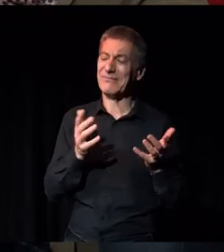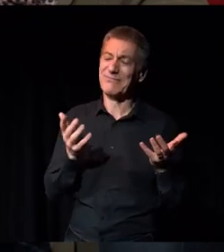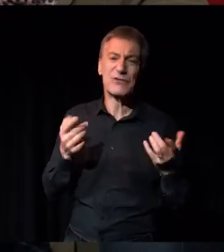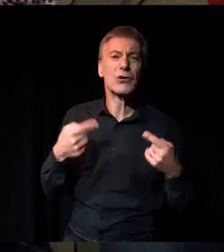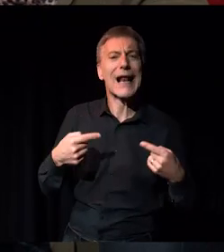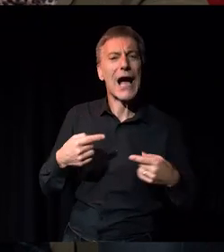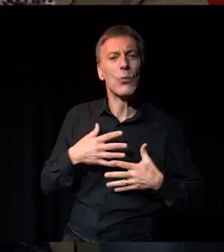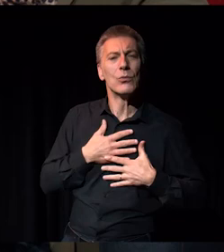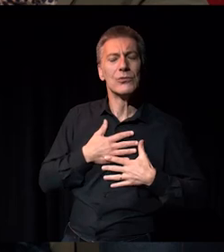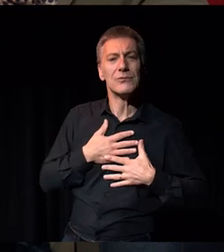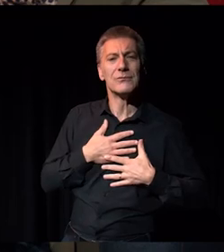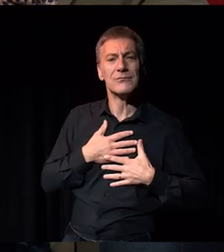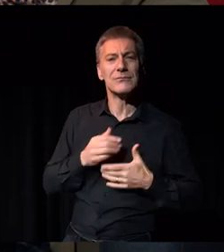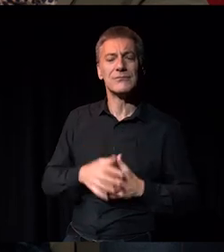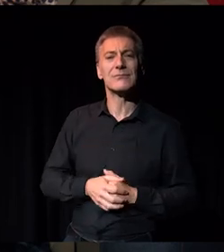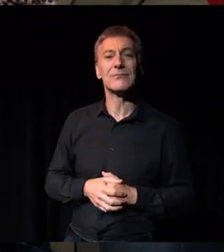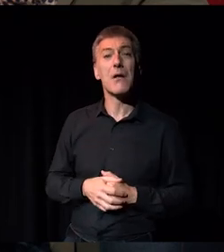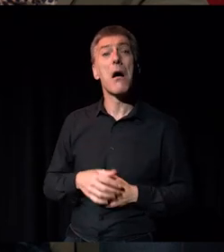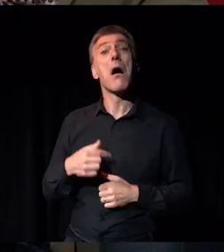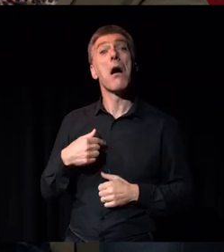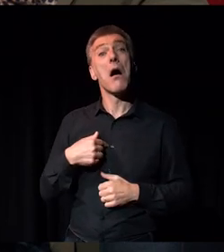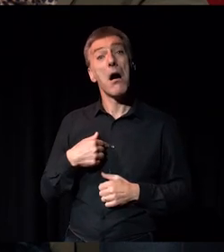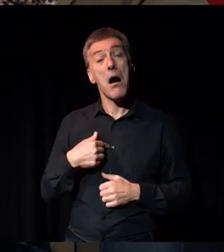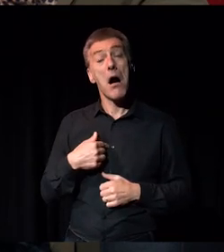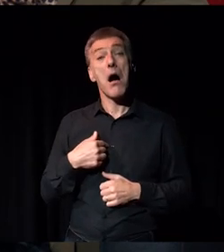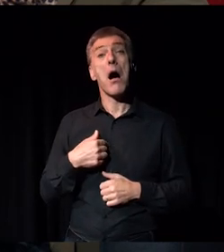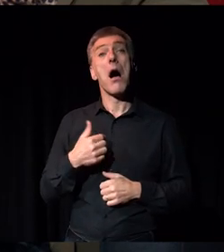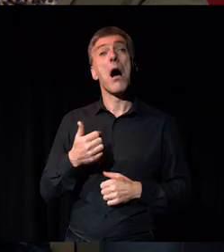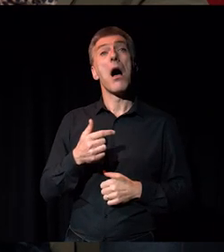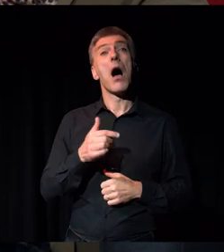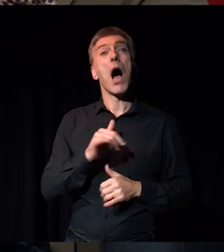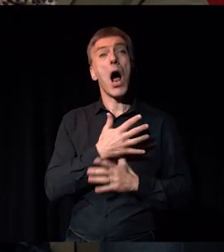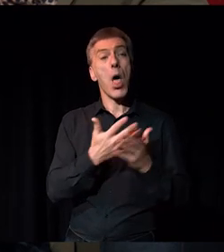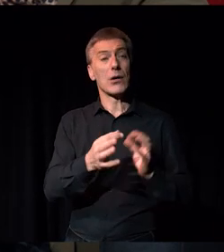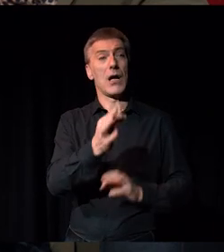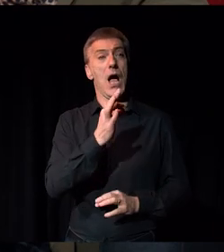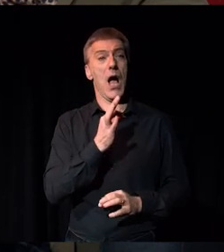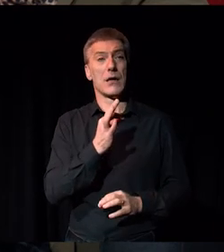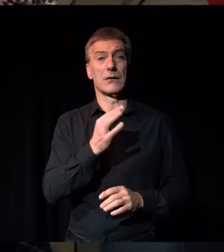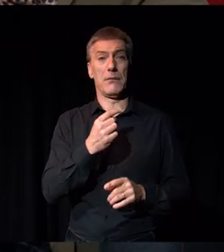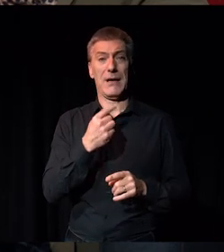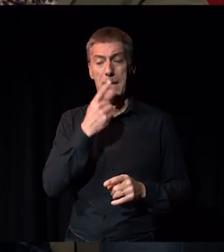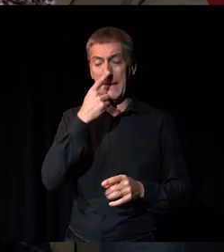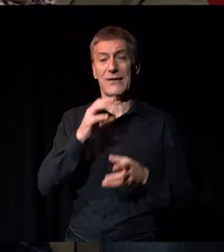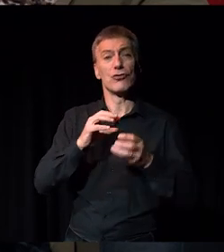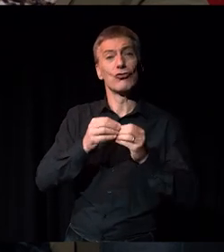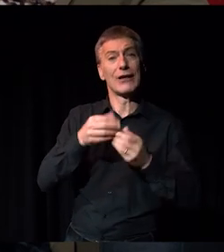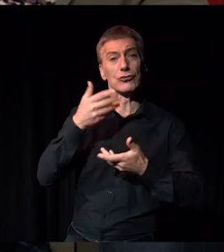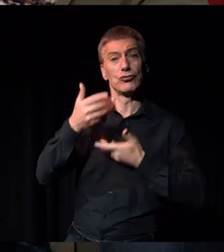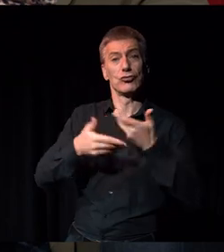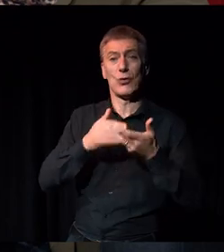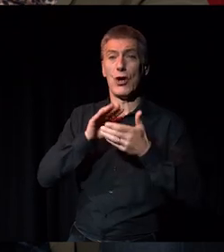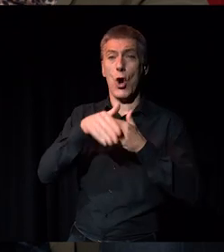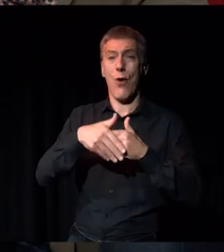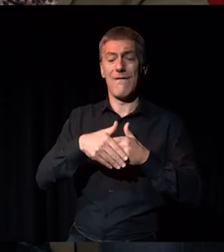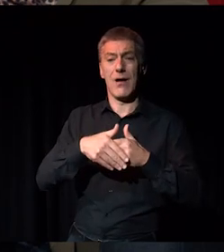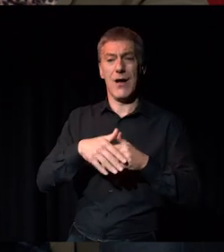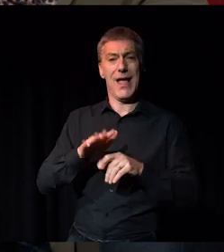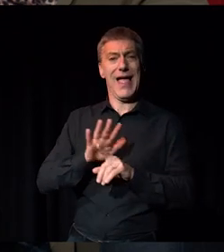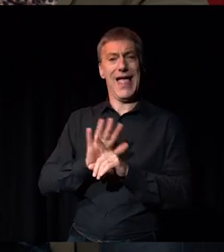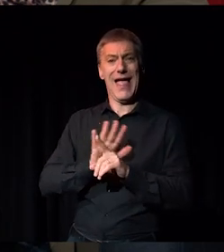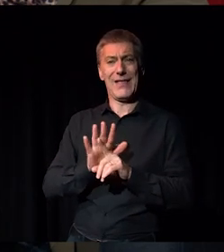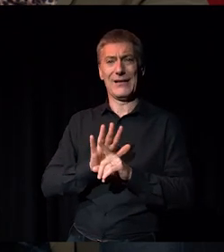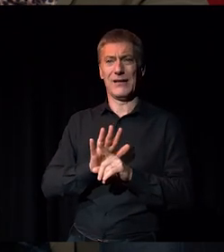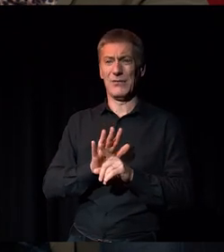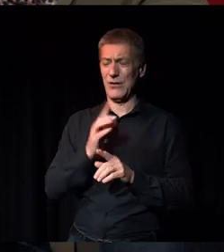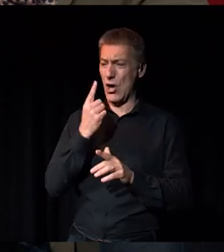I think also still now I'm still invited to make shows about my ethnicity as if the only thematic I'm interested in is my own identity or